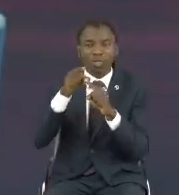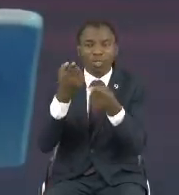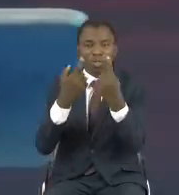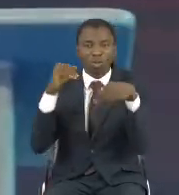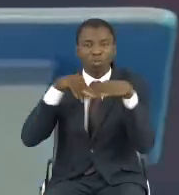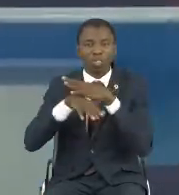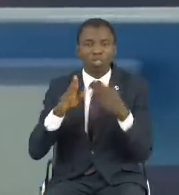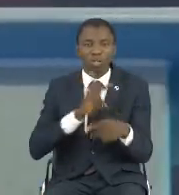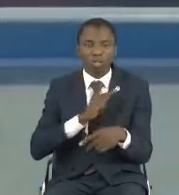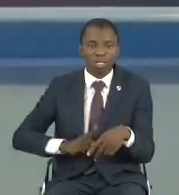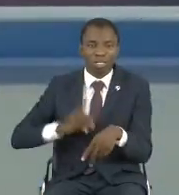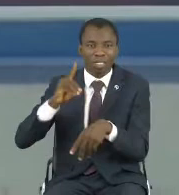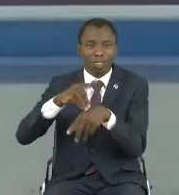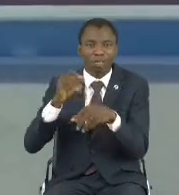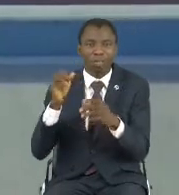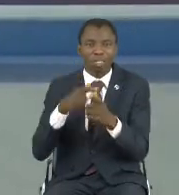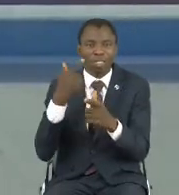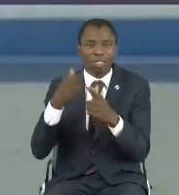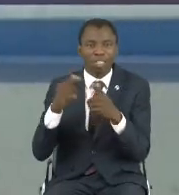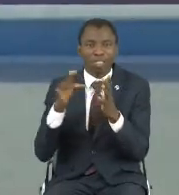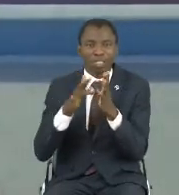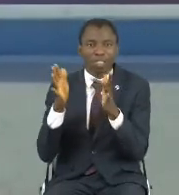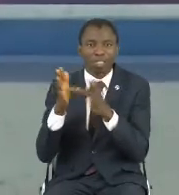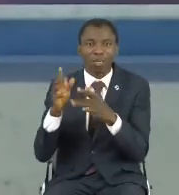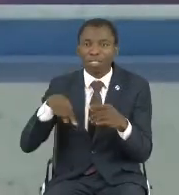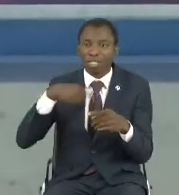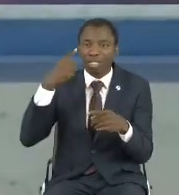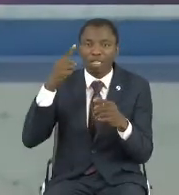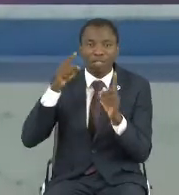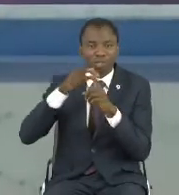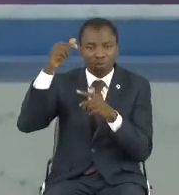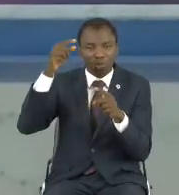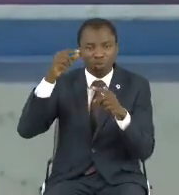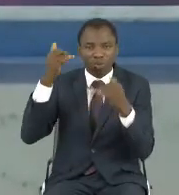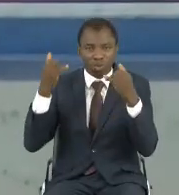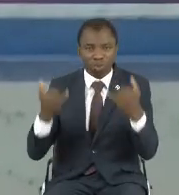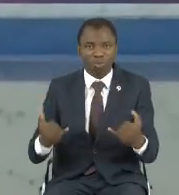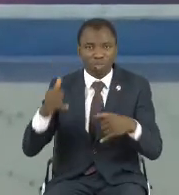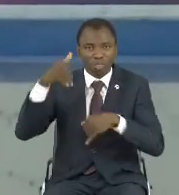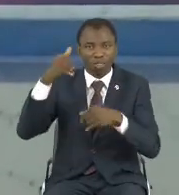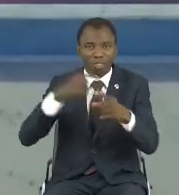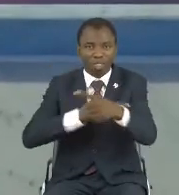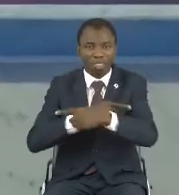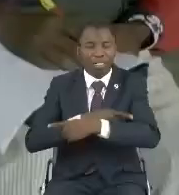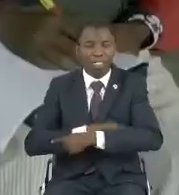And Jesus said, today, somebody help me shout today.